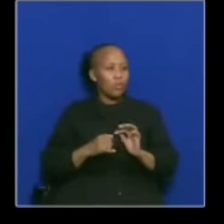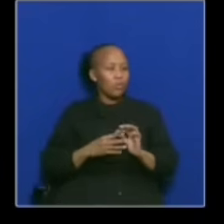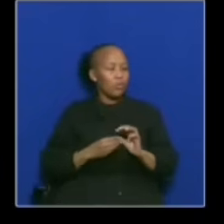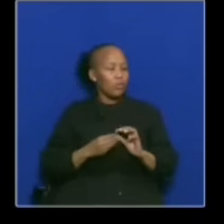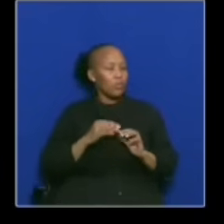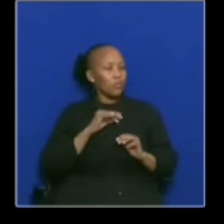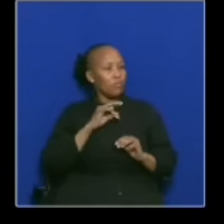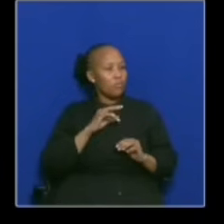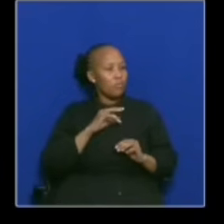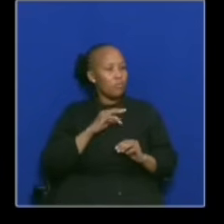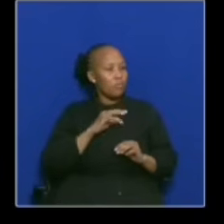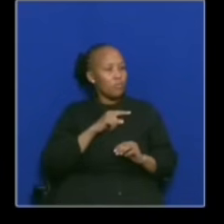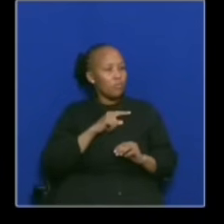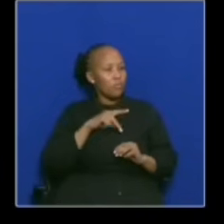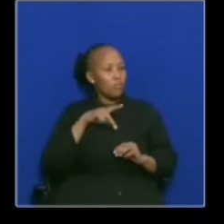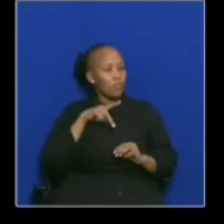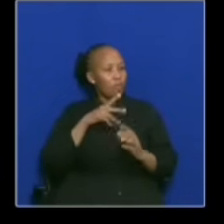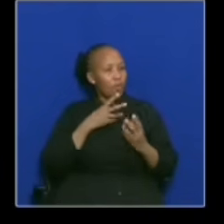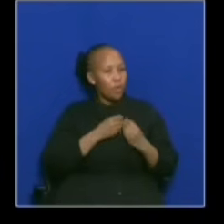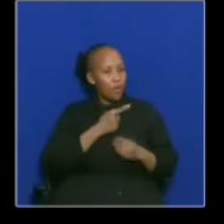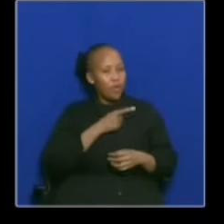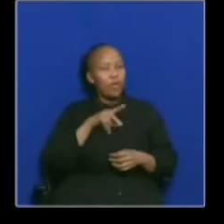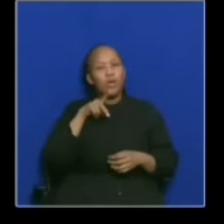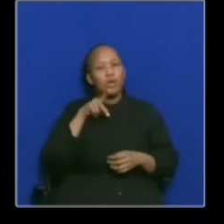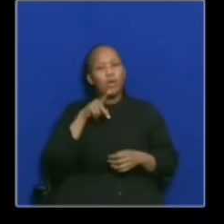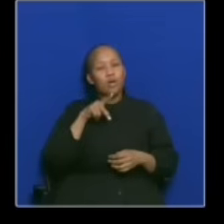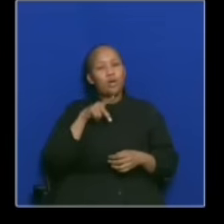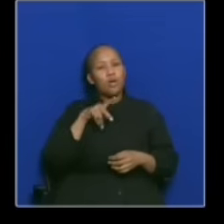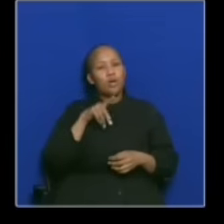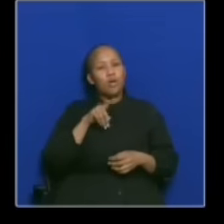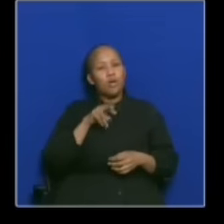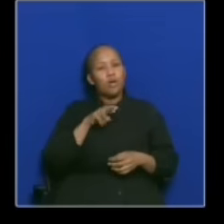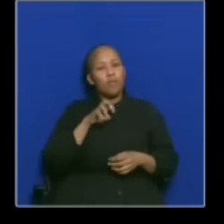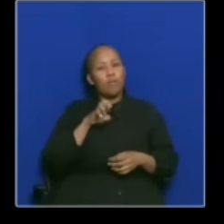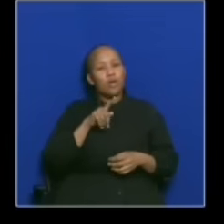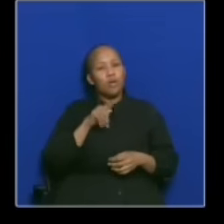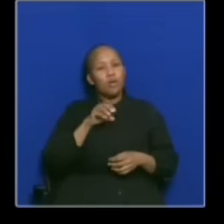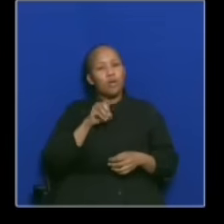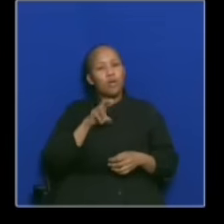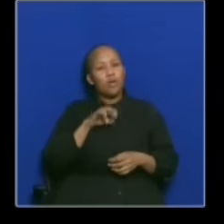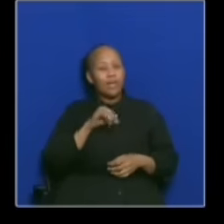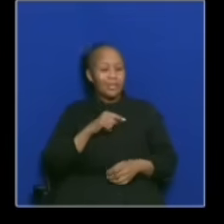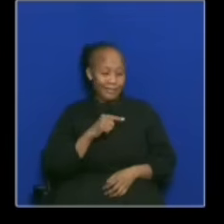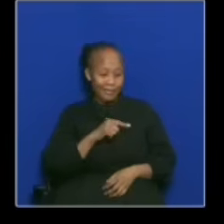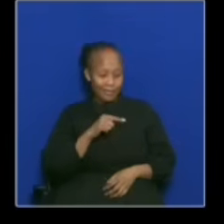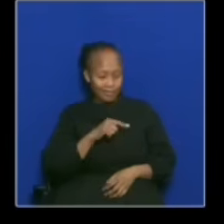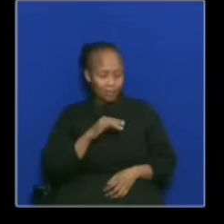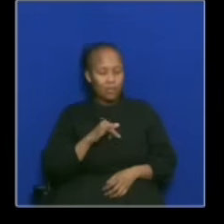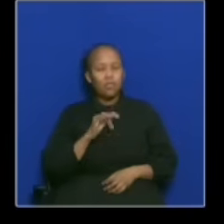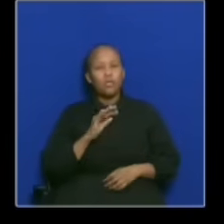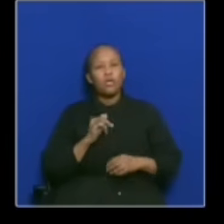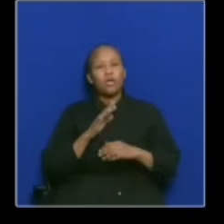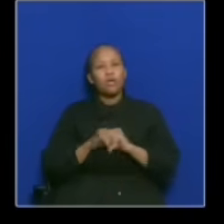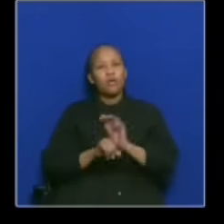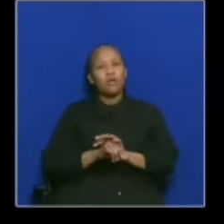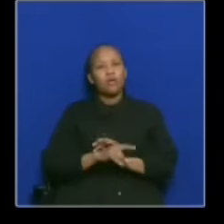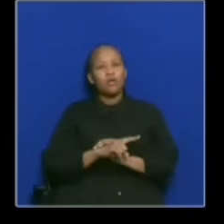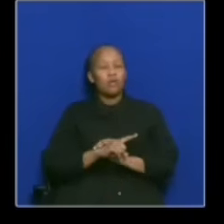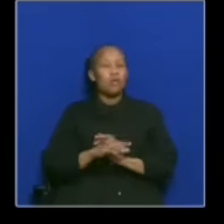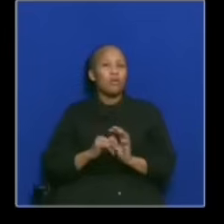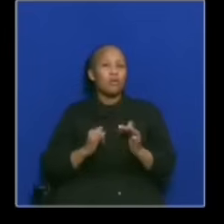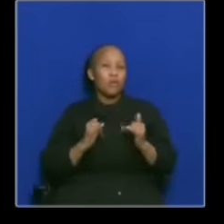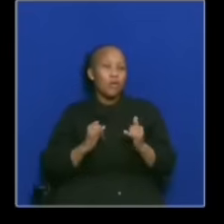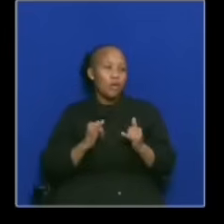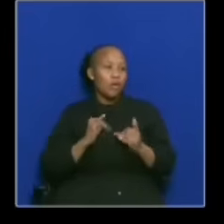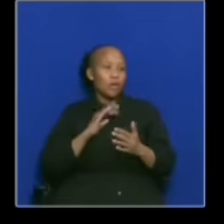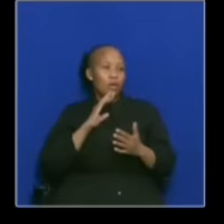And we've identified Mr. Ptorius independently, but that in fact is confirmed by